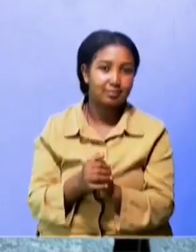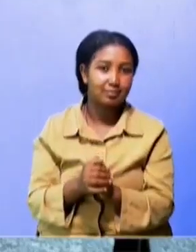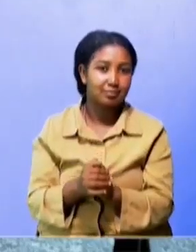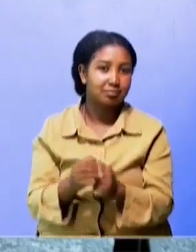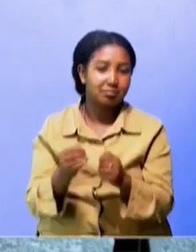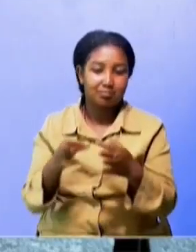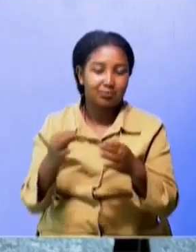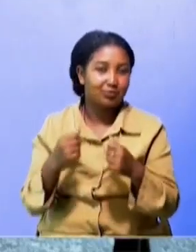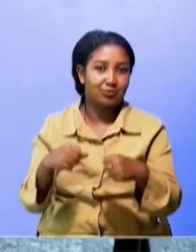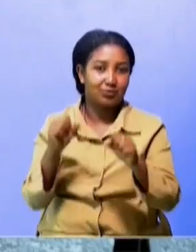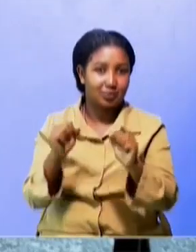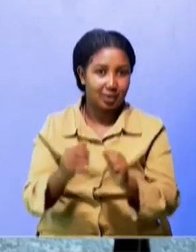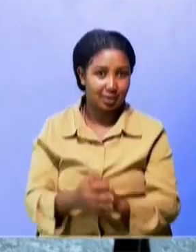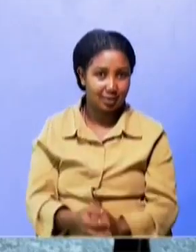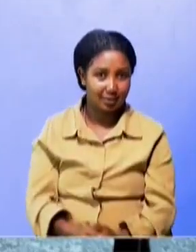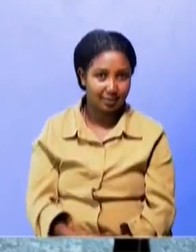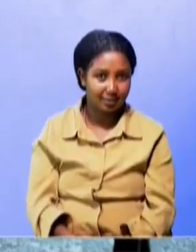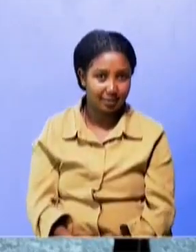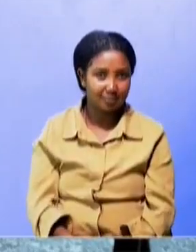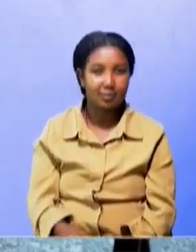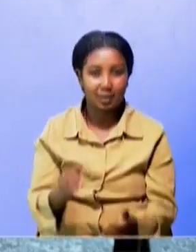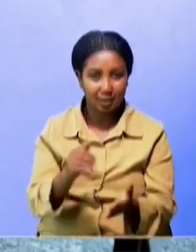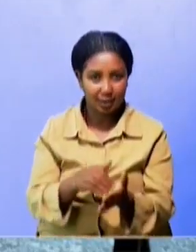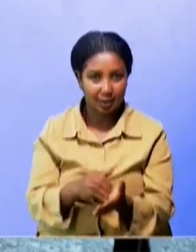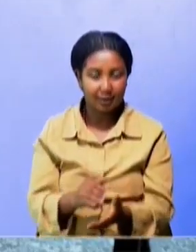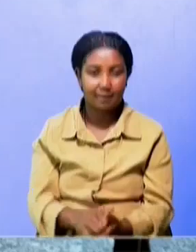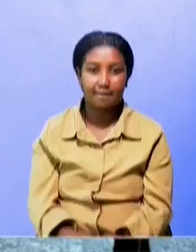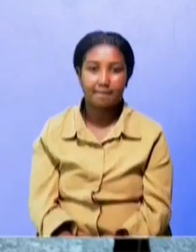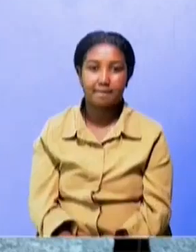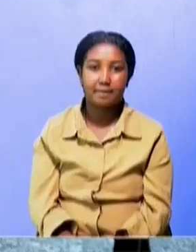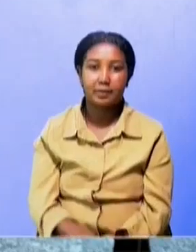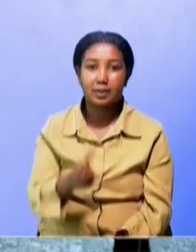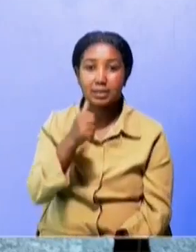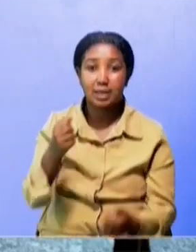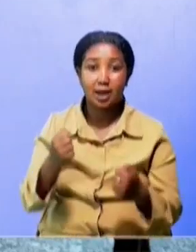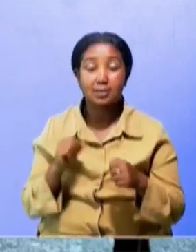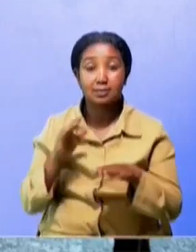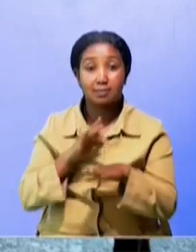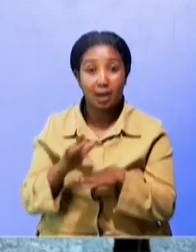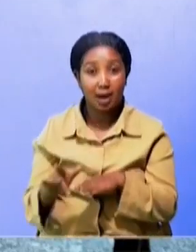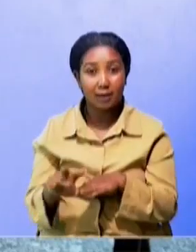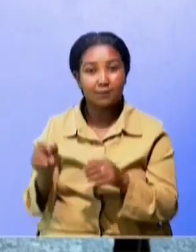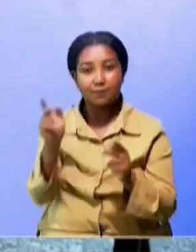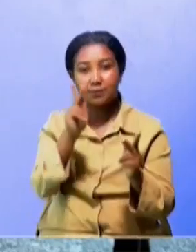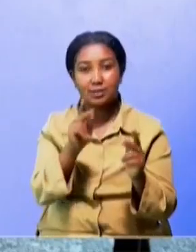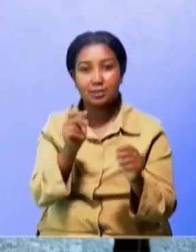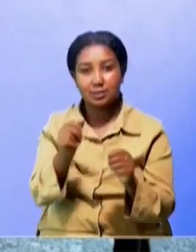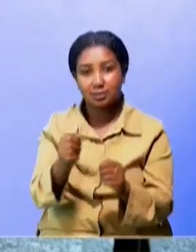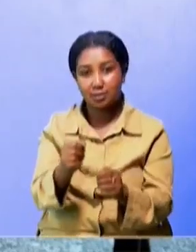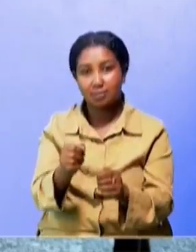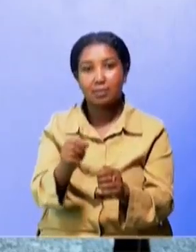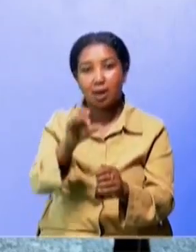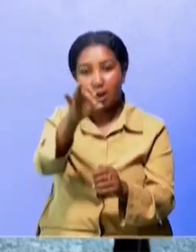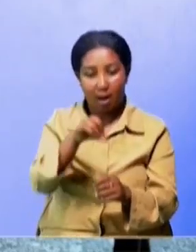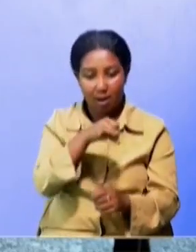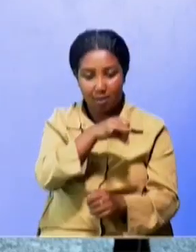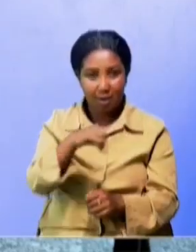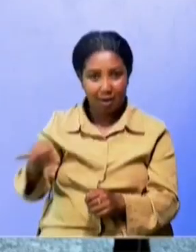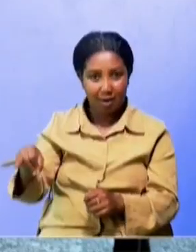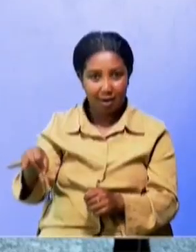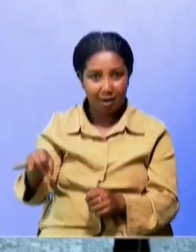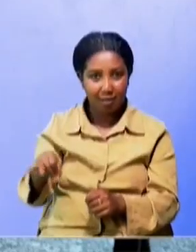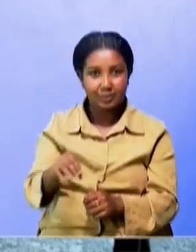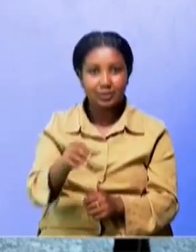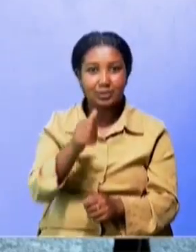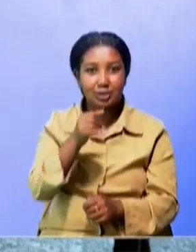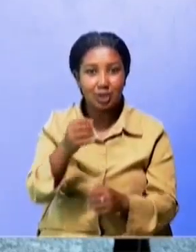etc. Come on again. She has blank visited Lalibela.